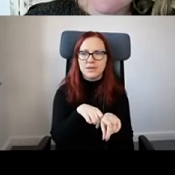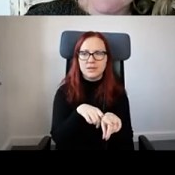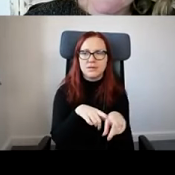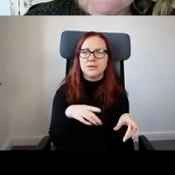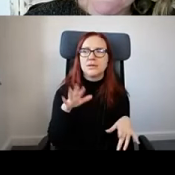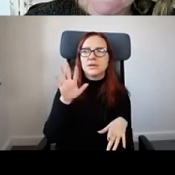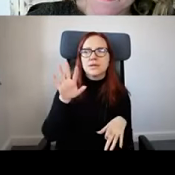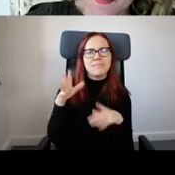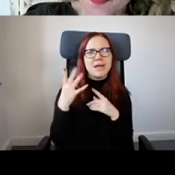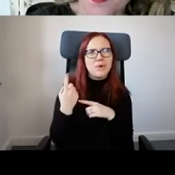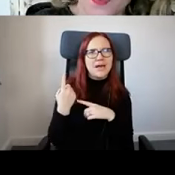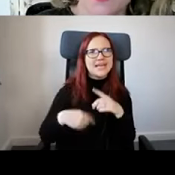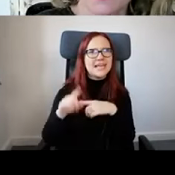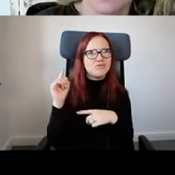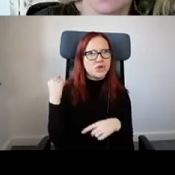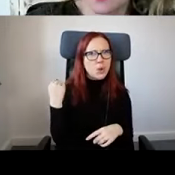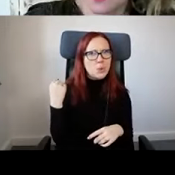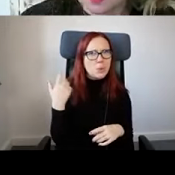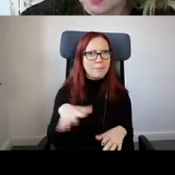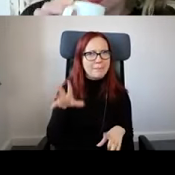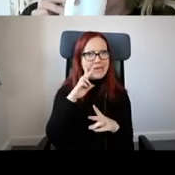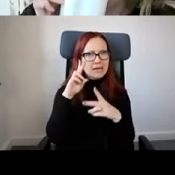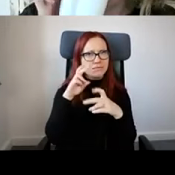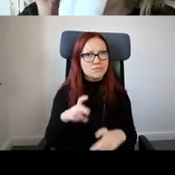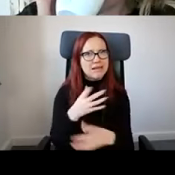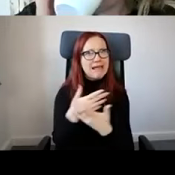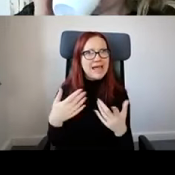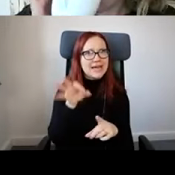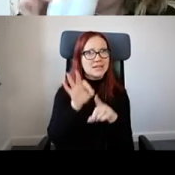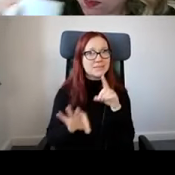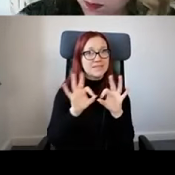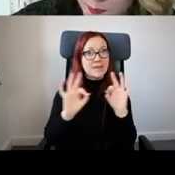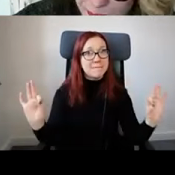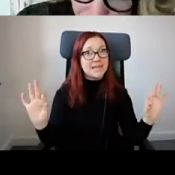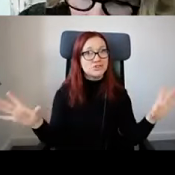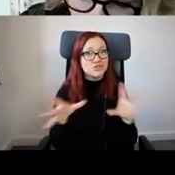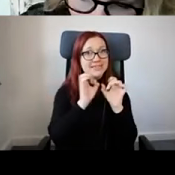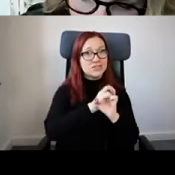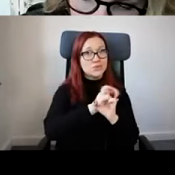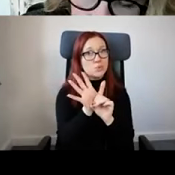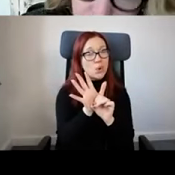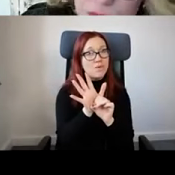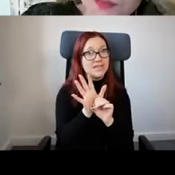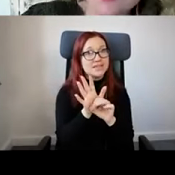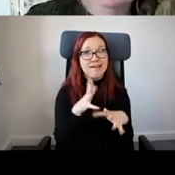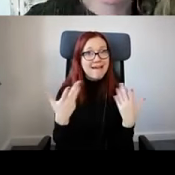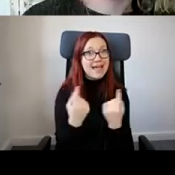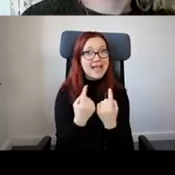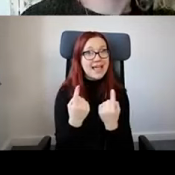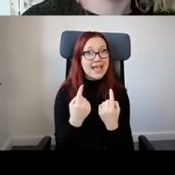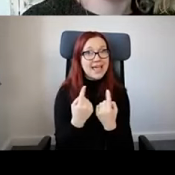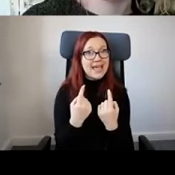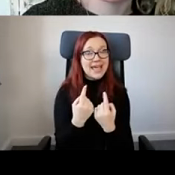look at see if there was any specific measures for COVID. Has there been anything developed over the last while that's very